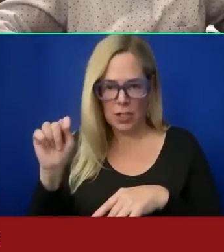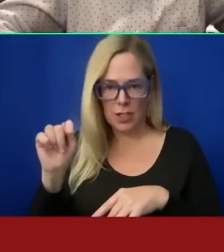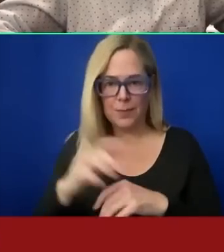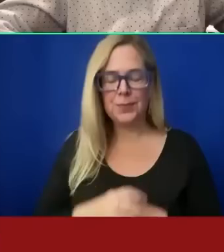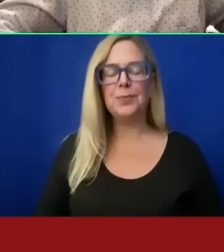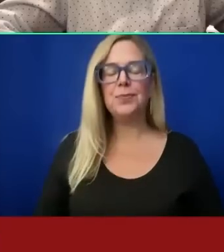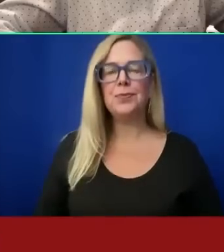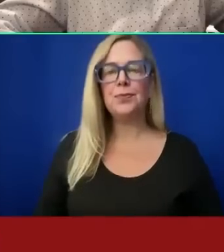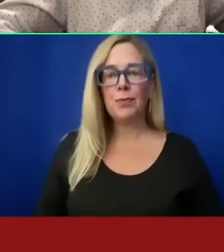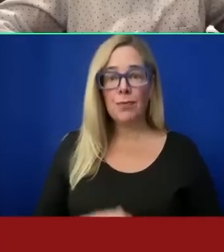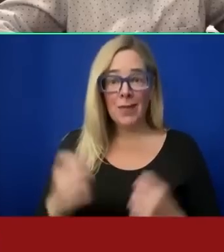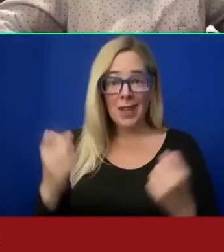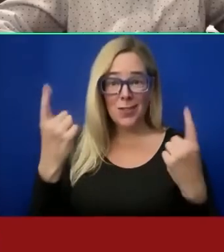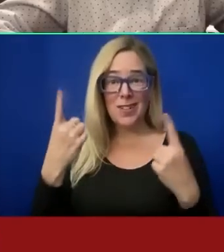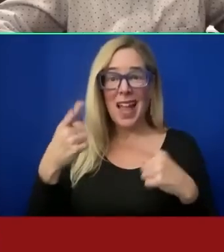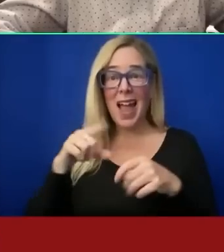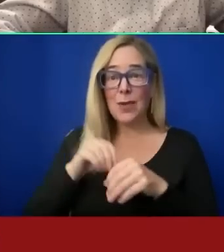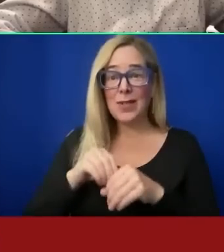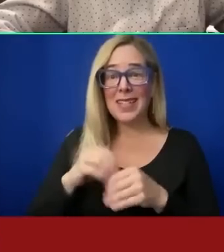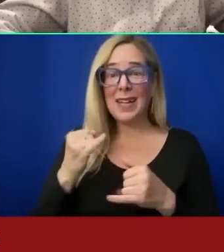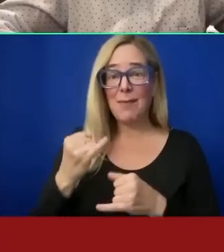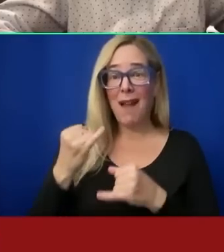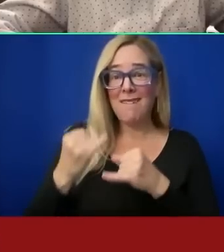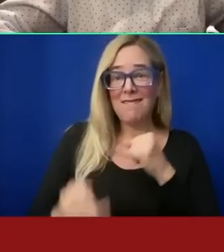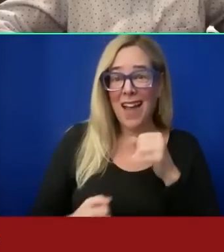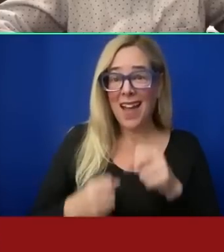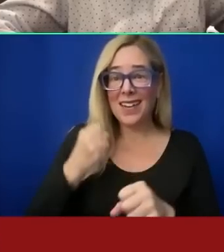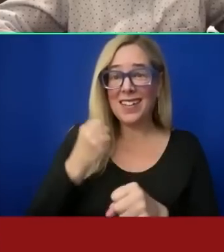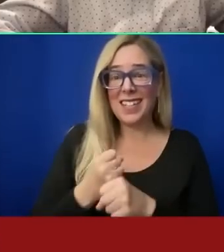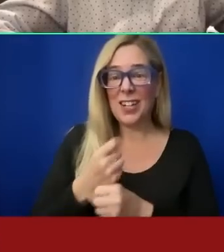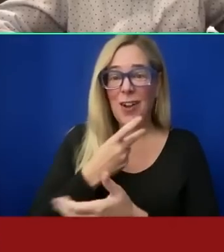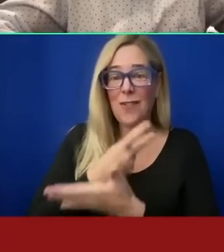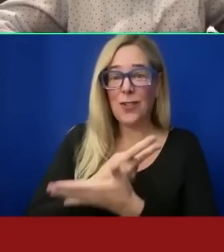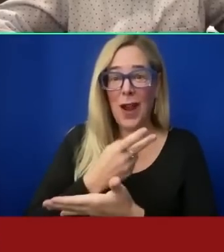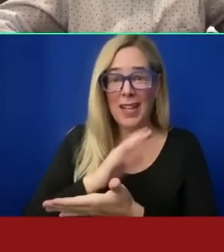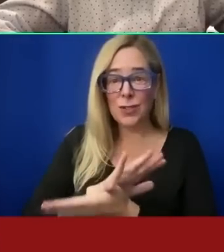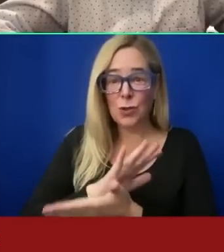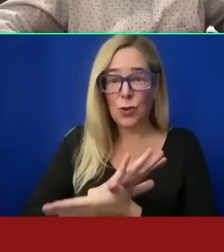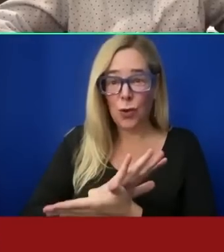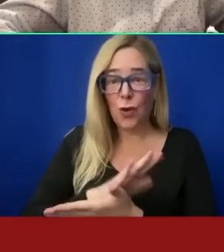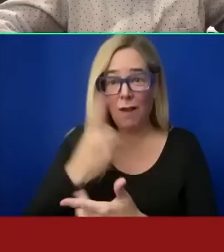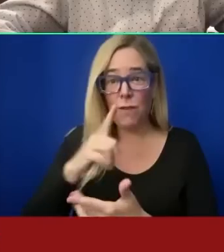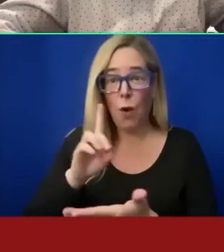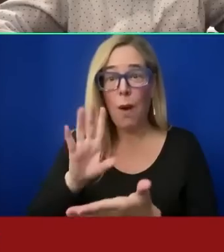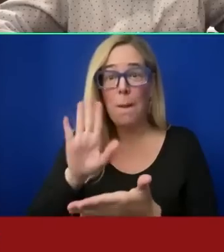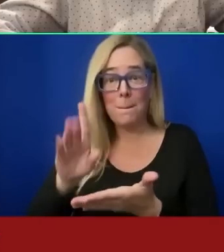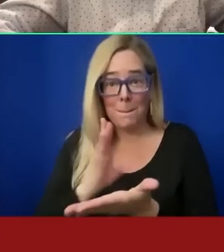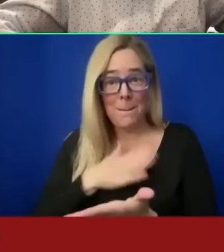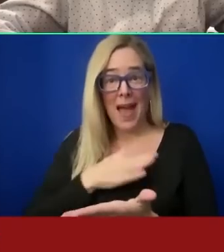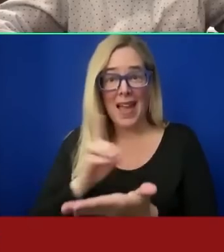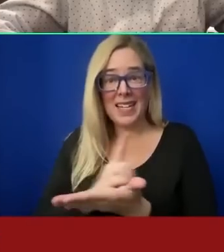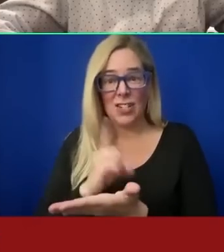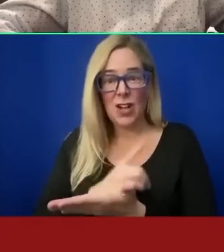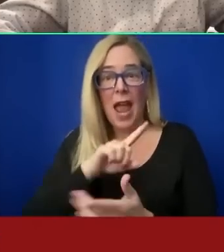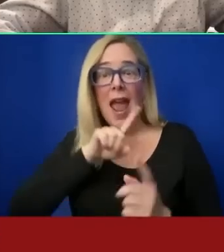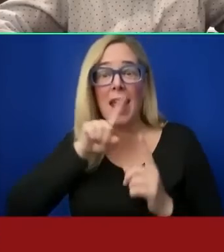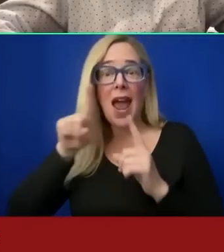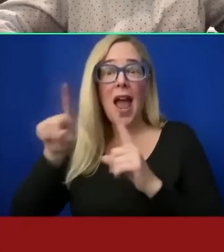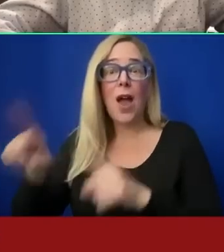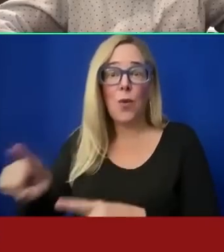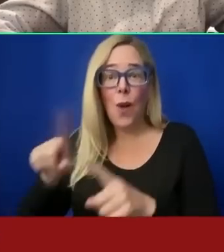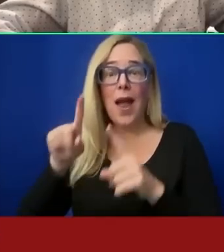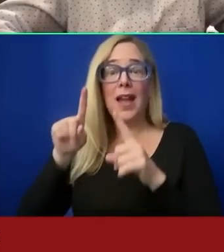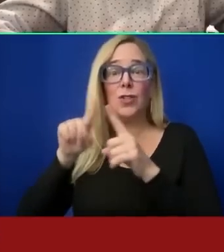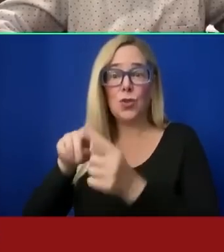year of graduate school in Michigan working on my dissertation when I went to the doctor for the most excruciating ear pain I have ever experienced